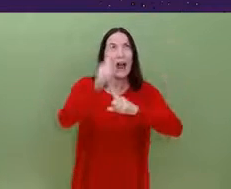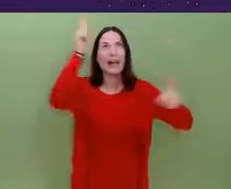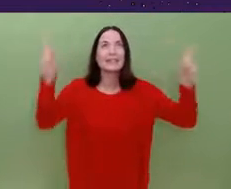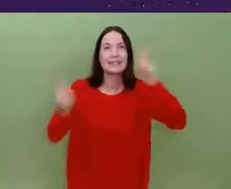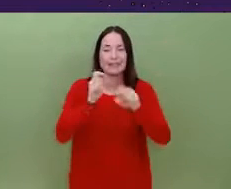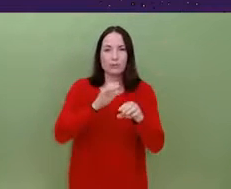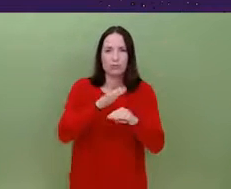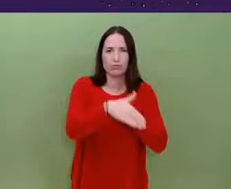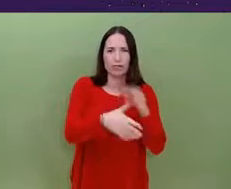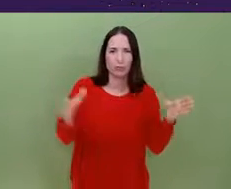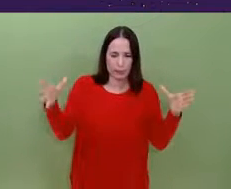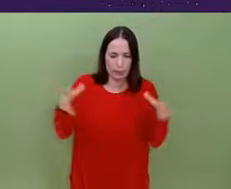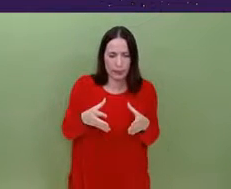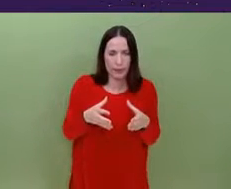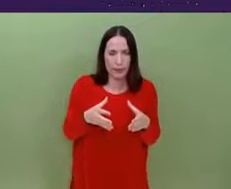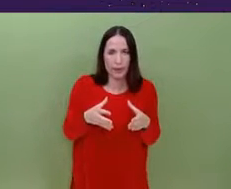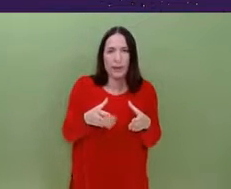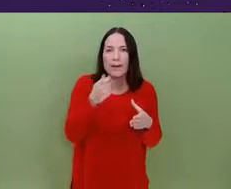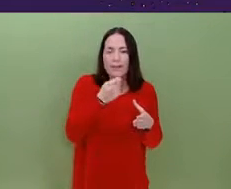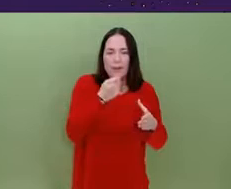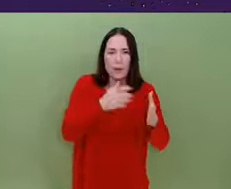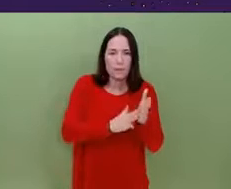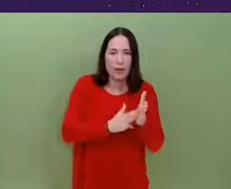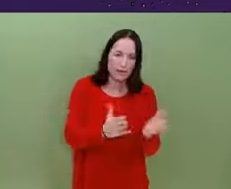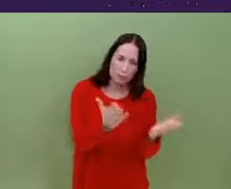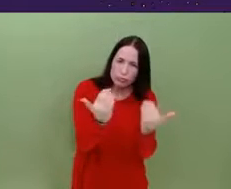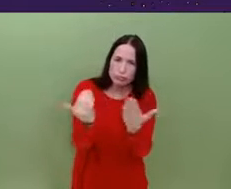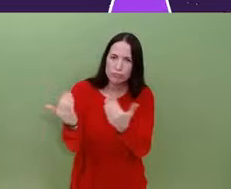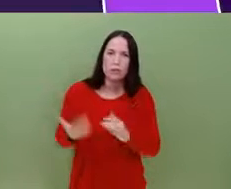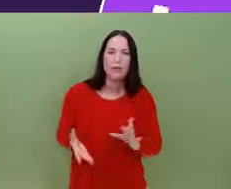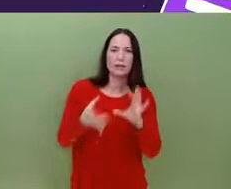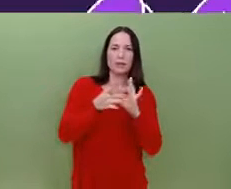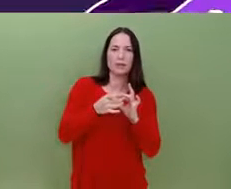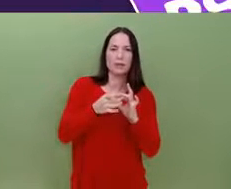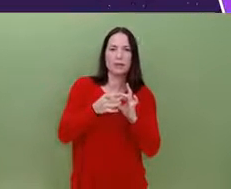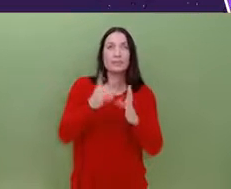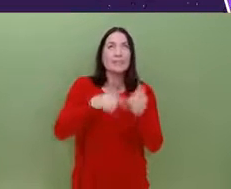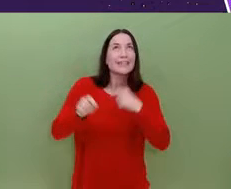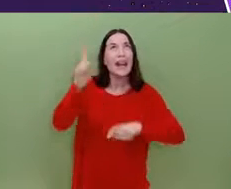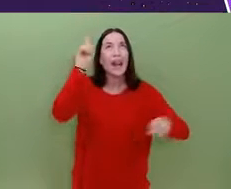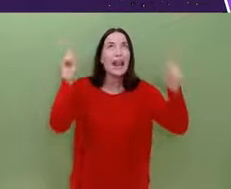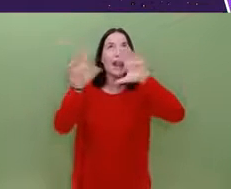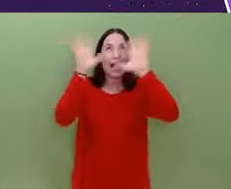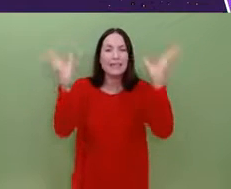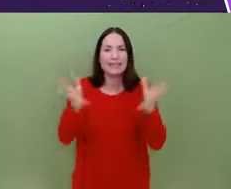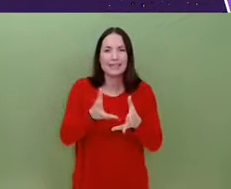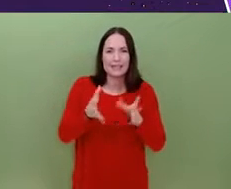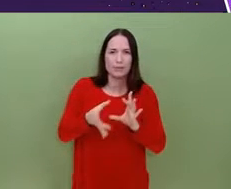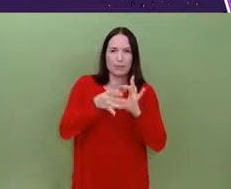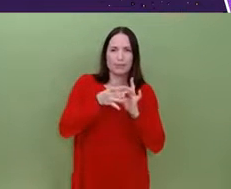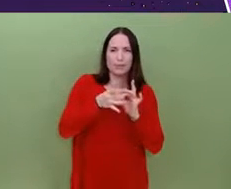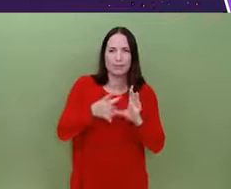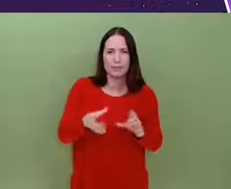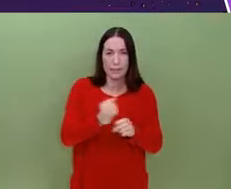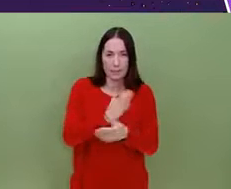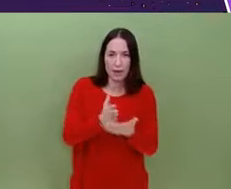the next few months, join us in creating the Intergalactic Bridge. Tell us what's been working for you and your ideas on how to make